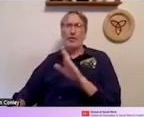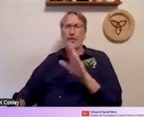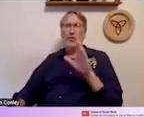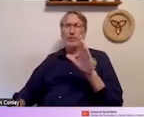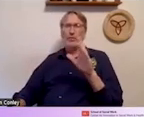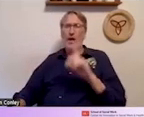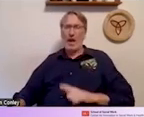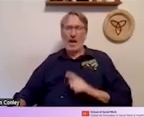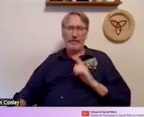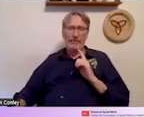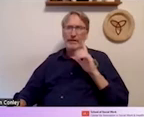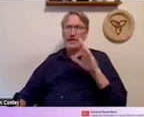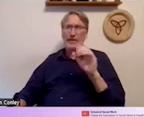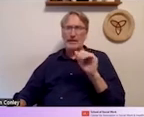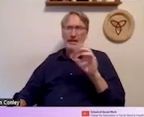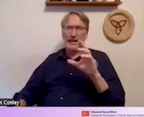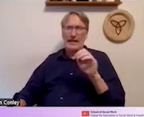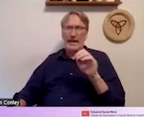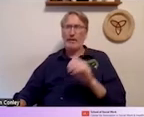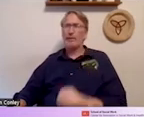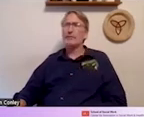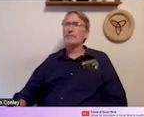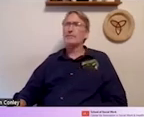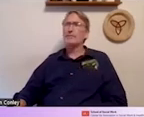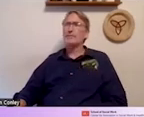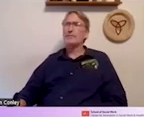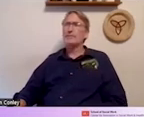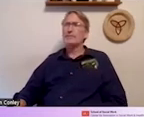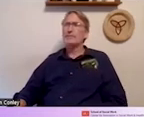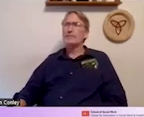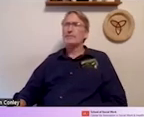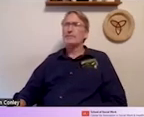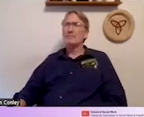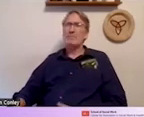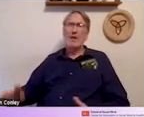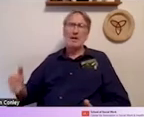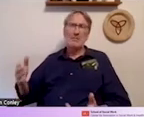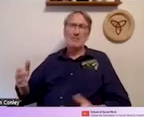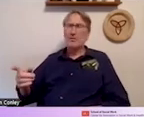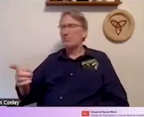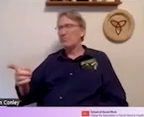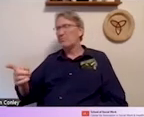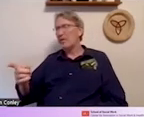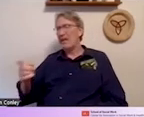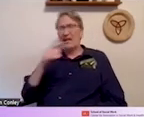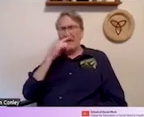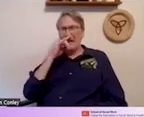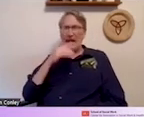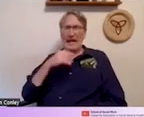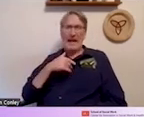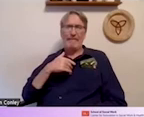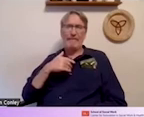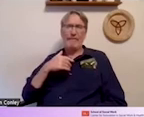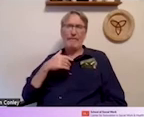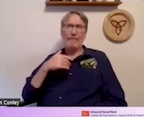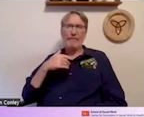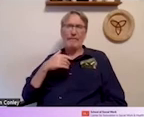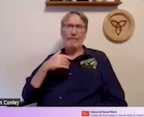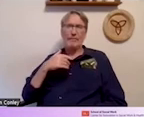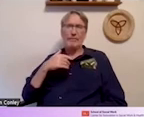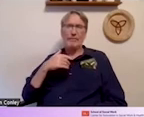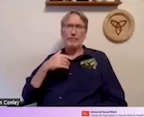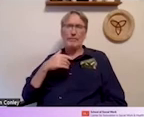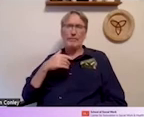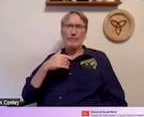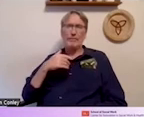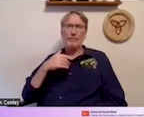their lives. So thinking about whether we might have a child or youth that might have some cognitive